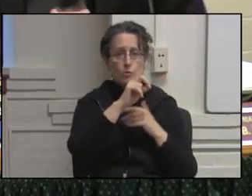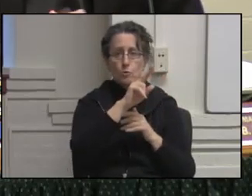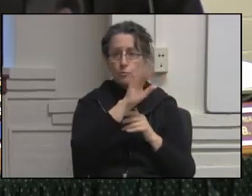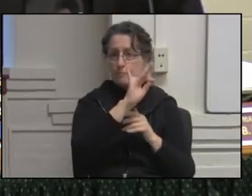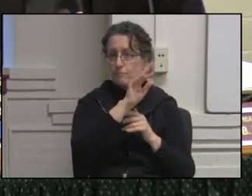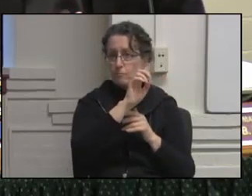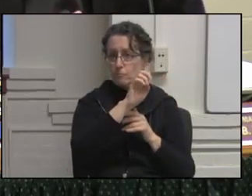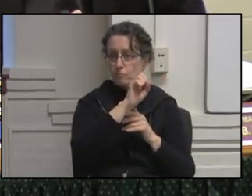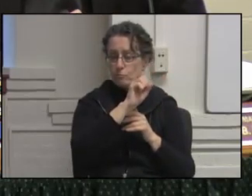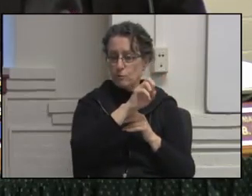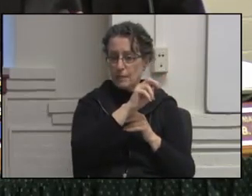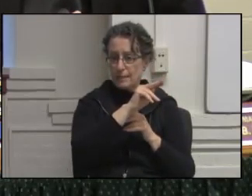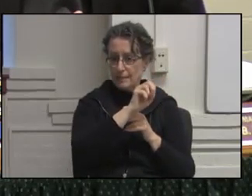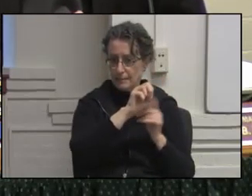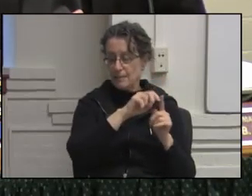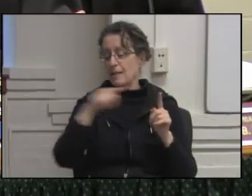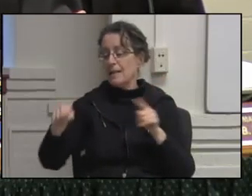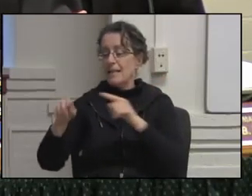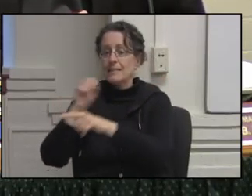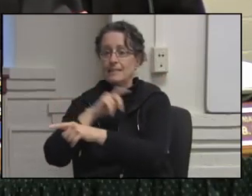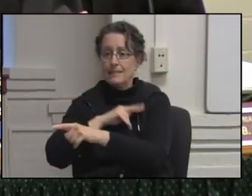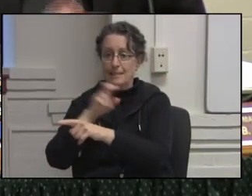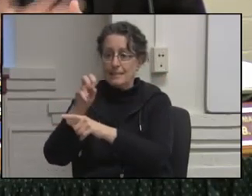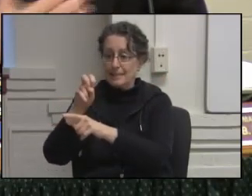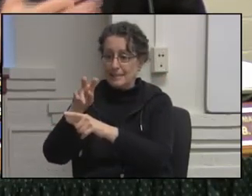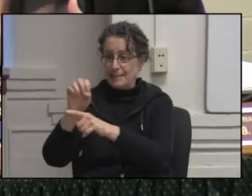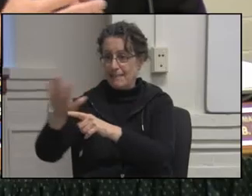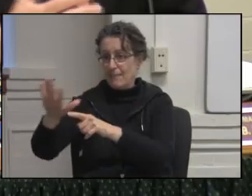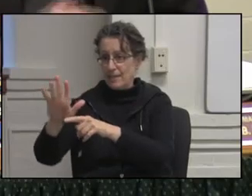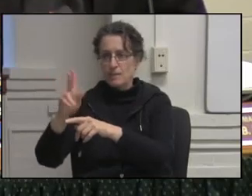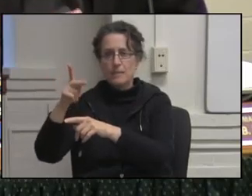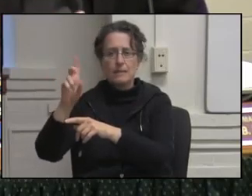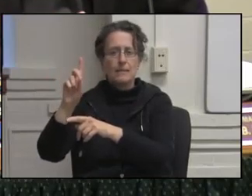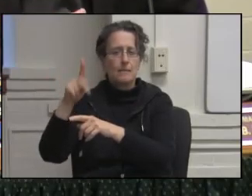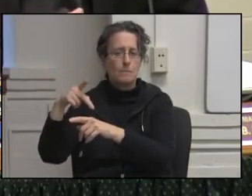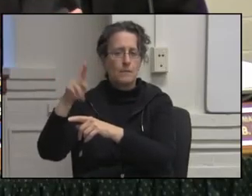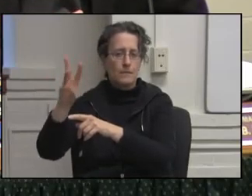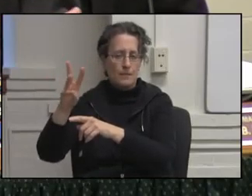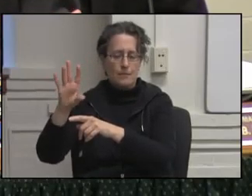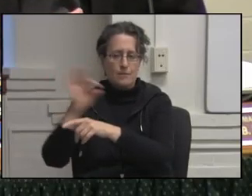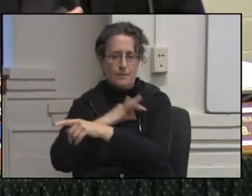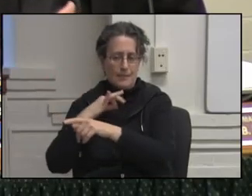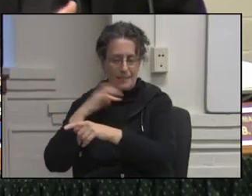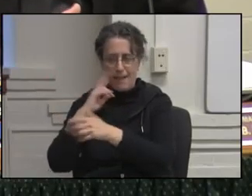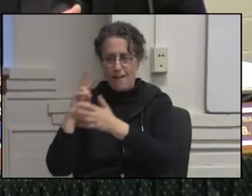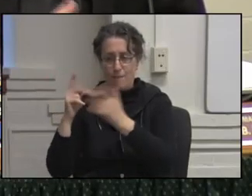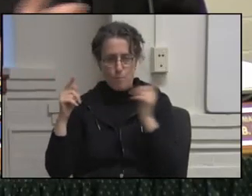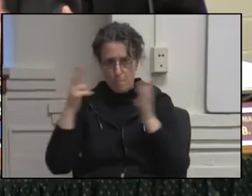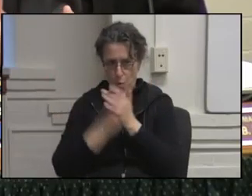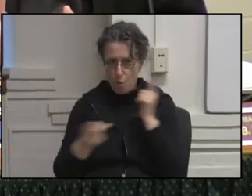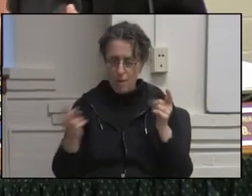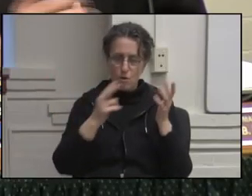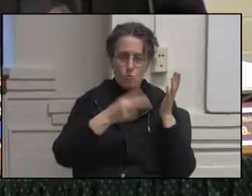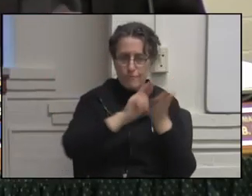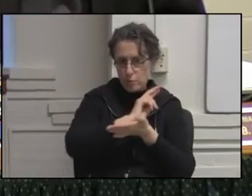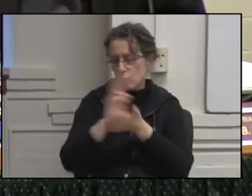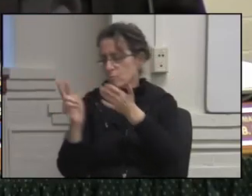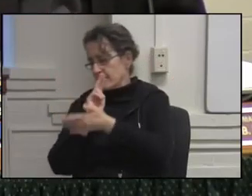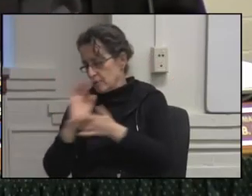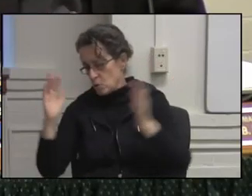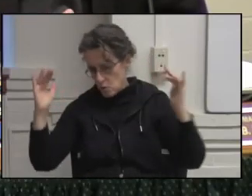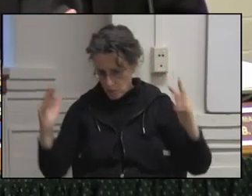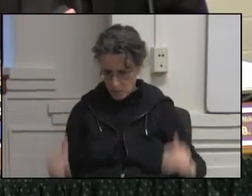by Steve and the team at Public Works. And they validated that it was an appropriate bid from a contractor